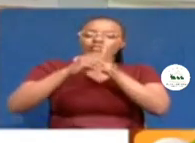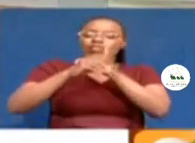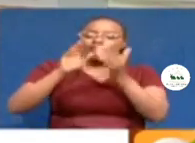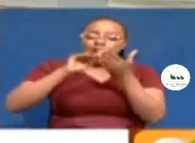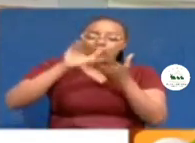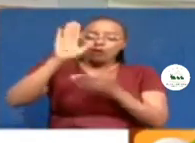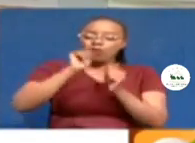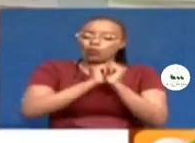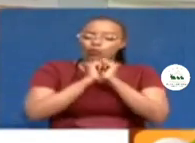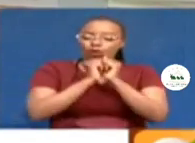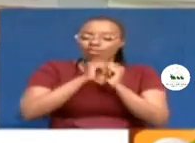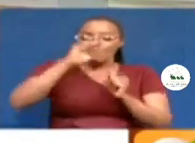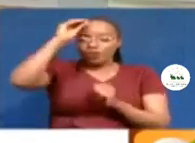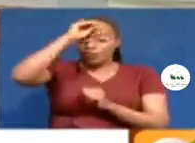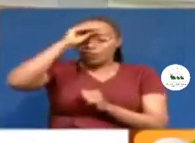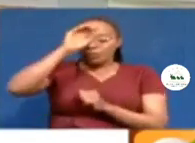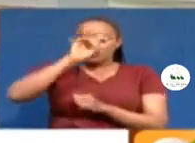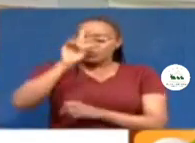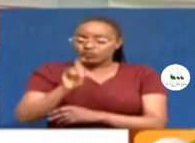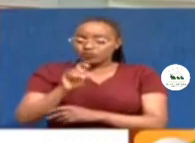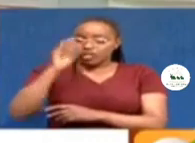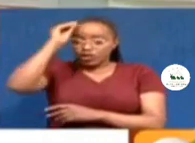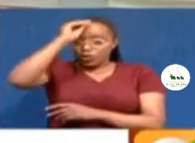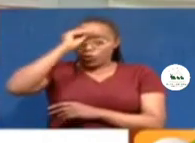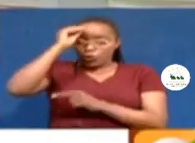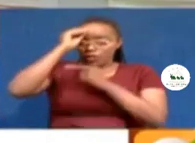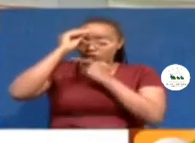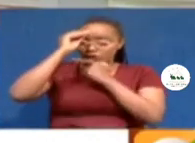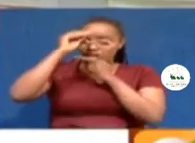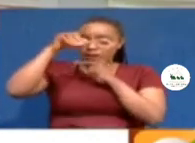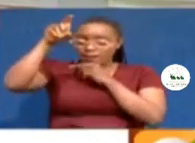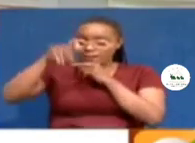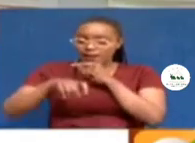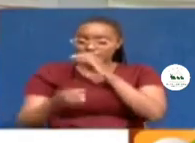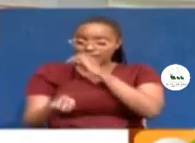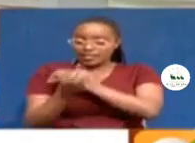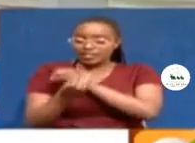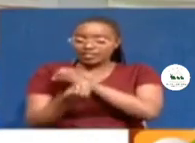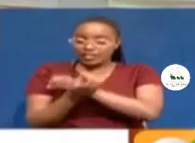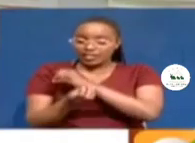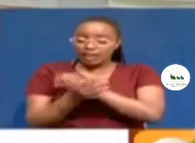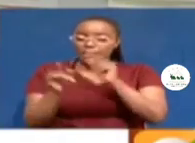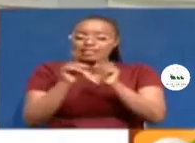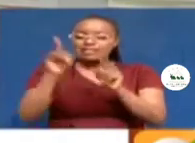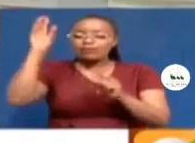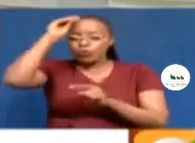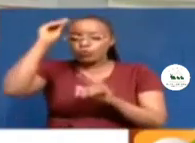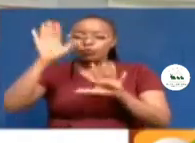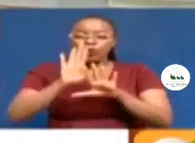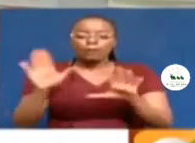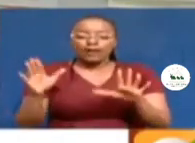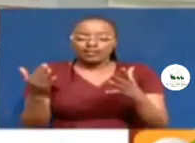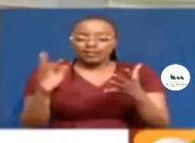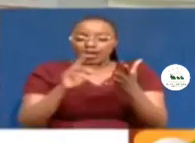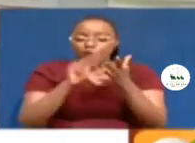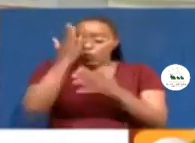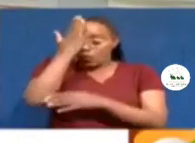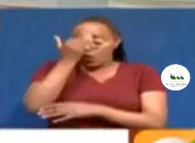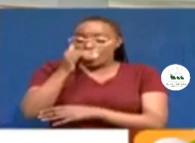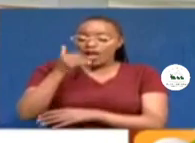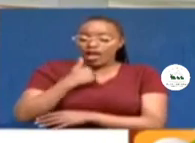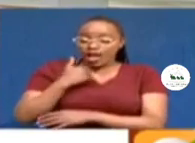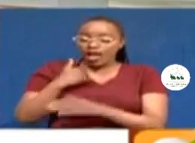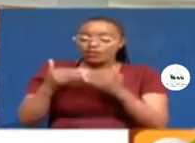with opinion? And opinion must describe itself as opinion, so that we have